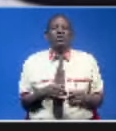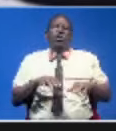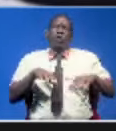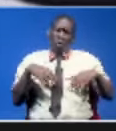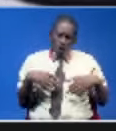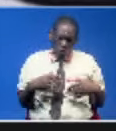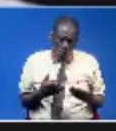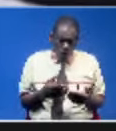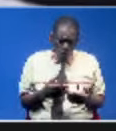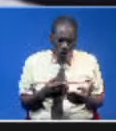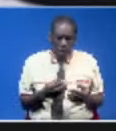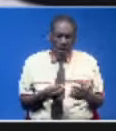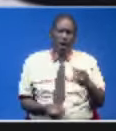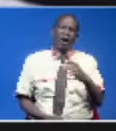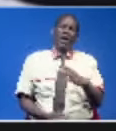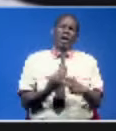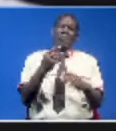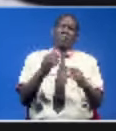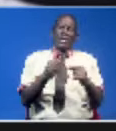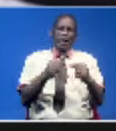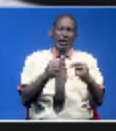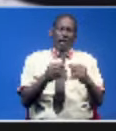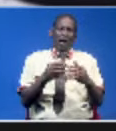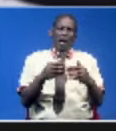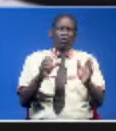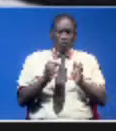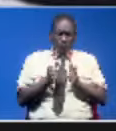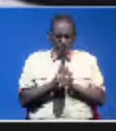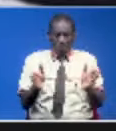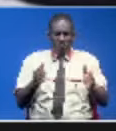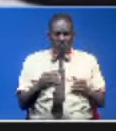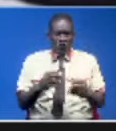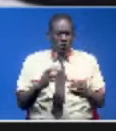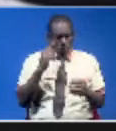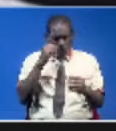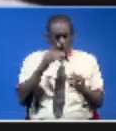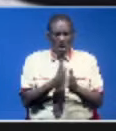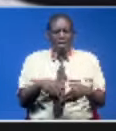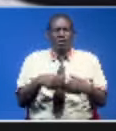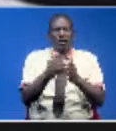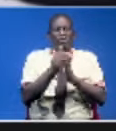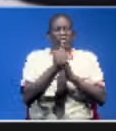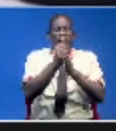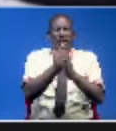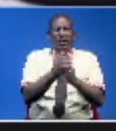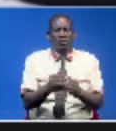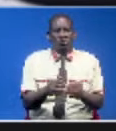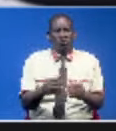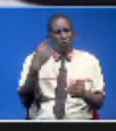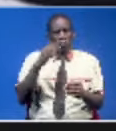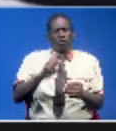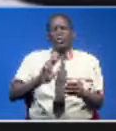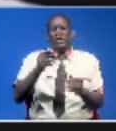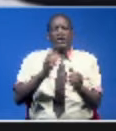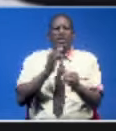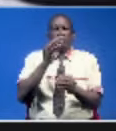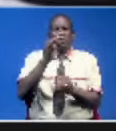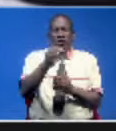rise above populist considerations and provide leadership for the sake of Kenya's future.